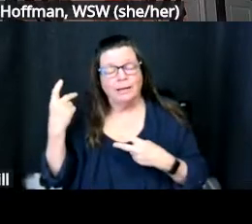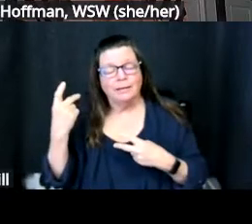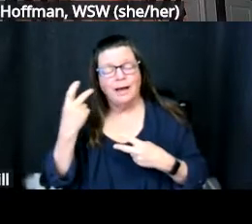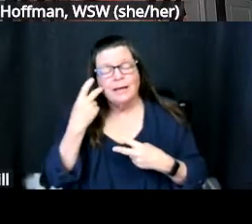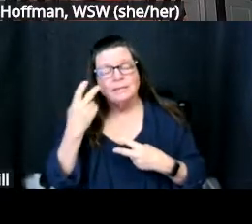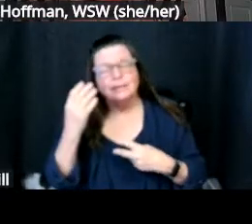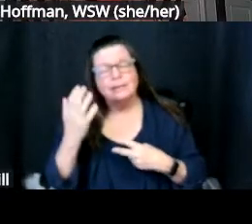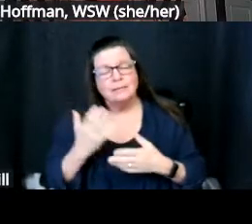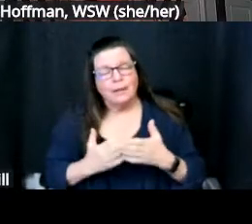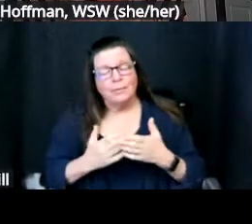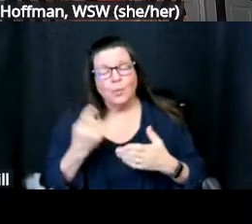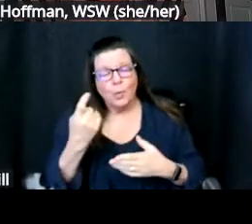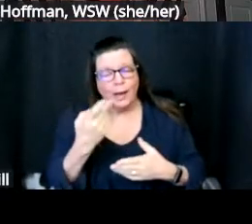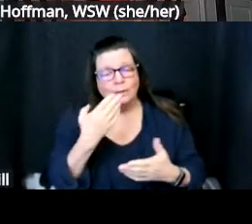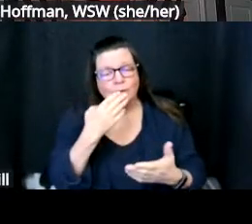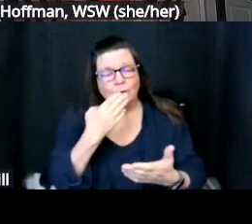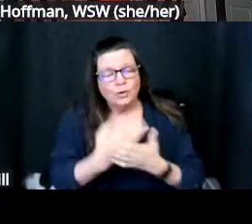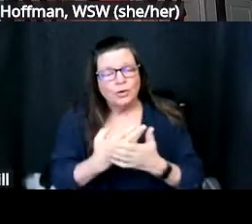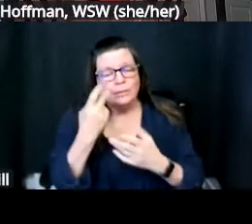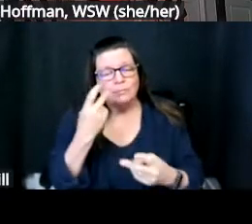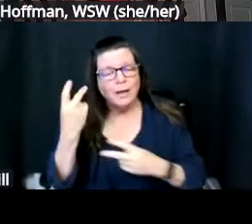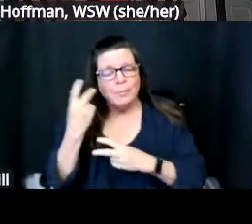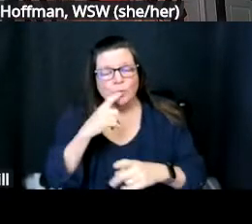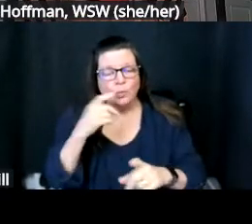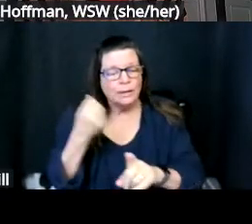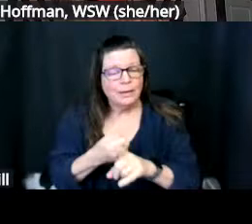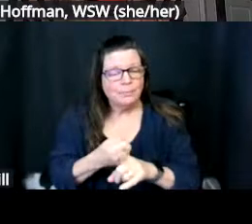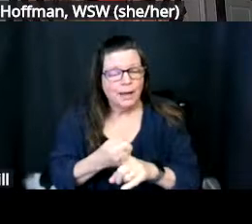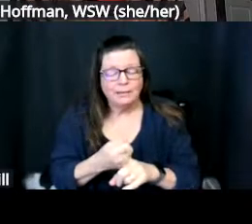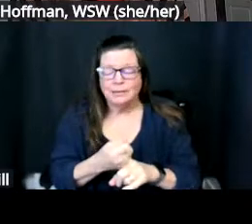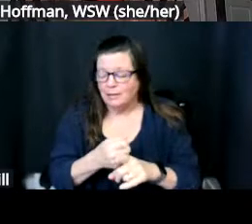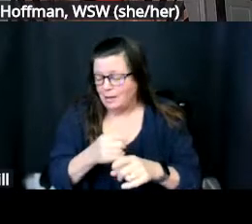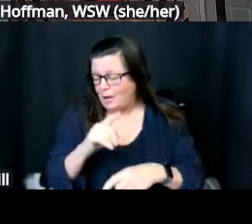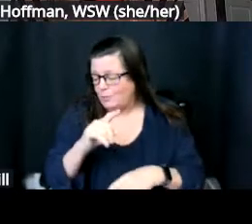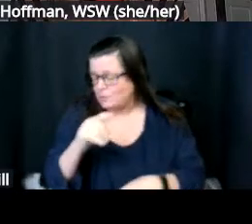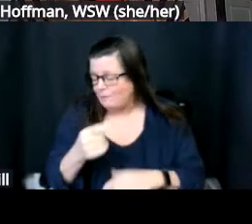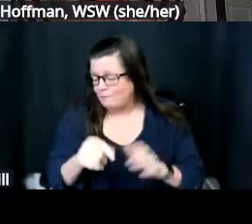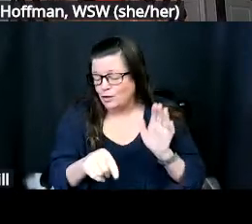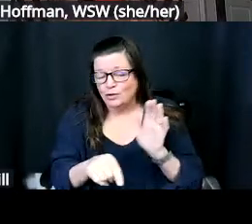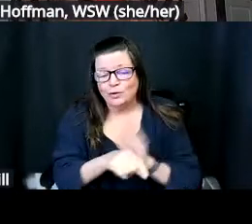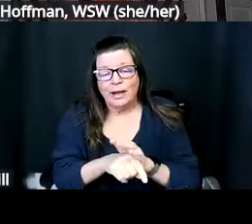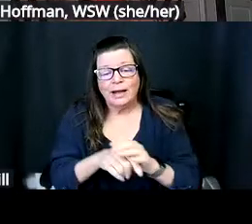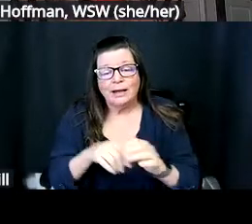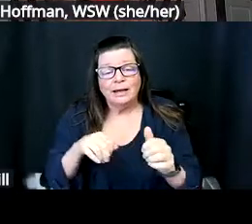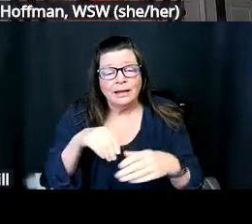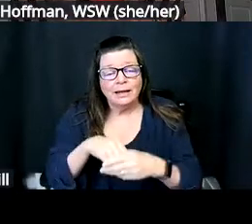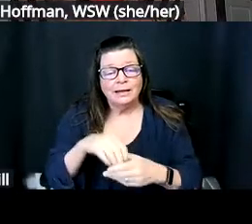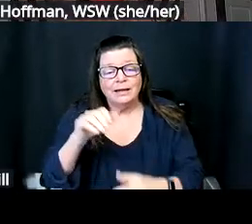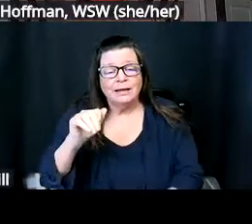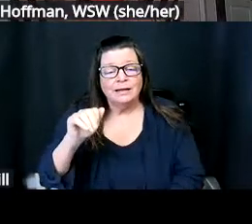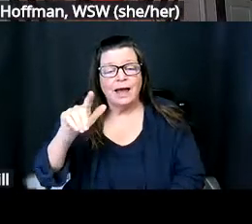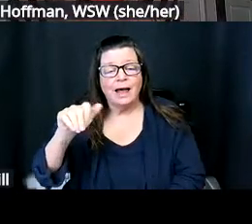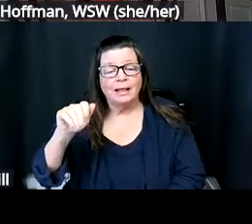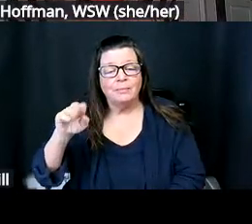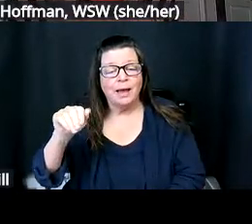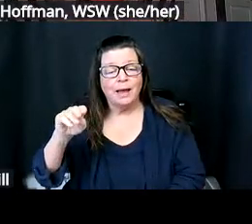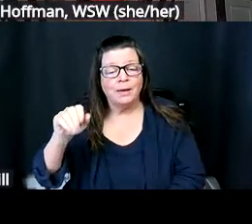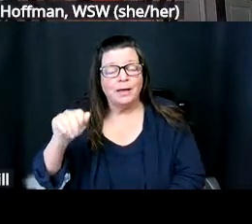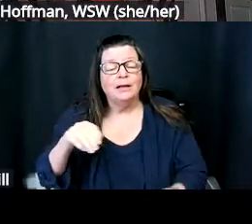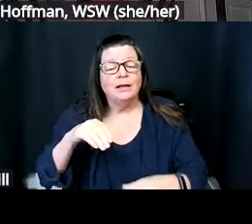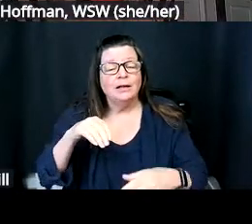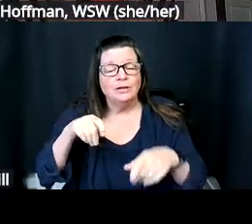And so one of the memories that really impactful was in first grade in Alabama during the George Wallace period.